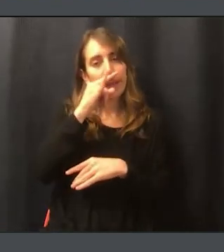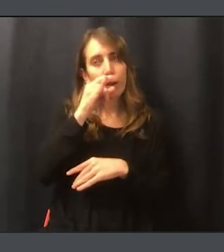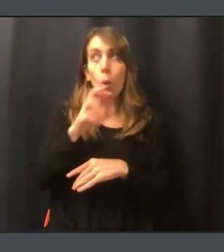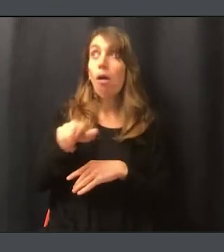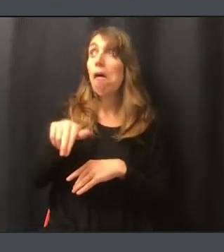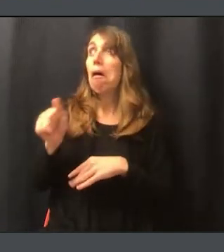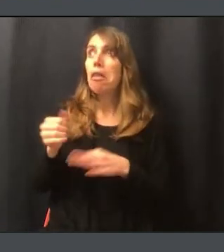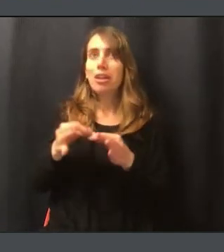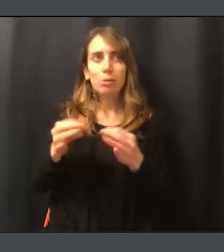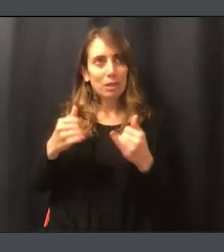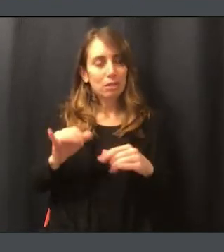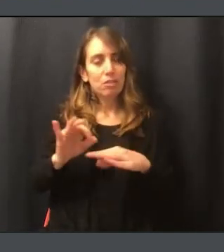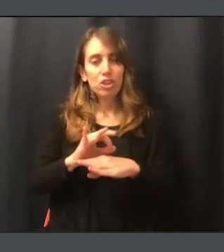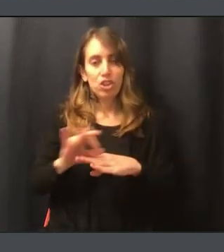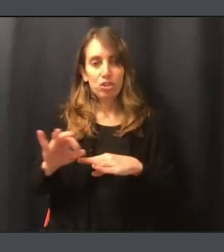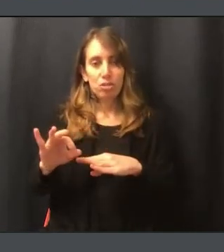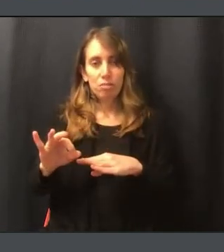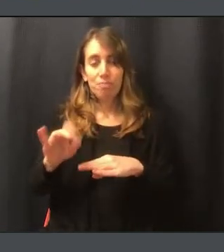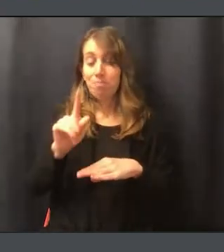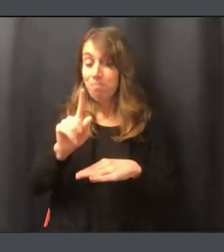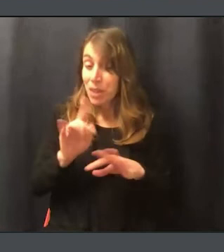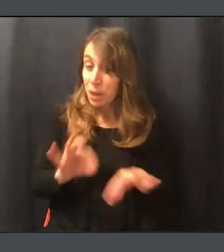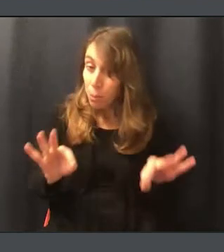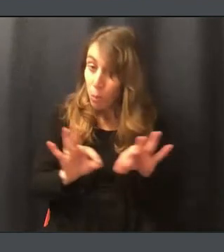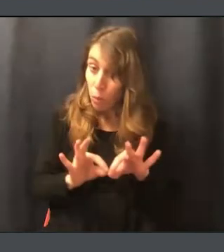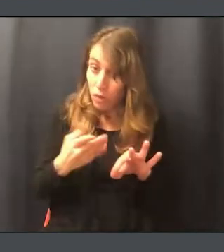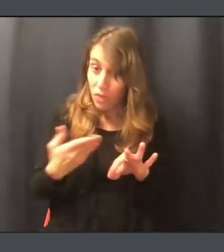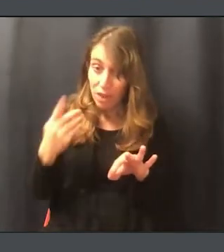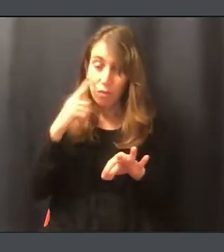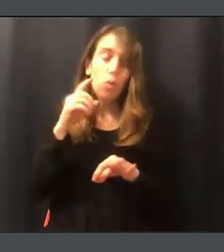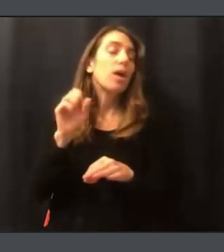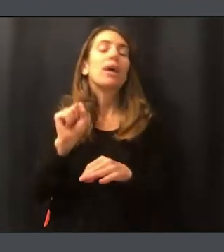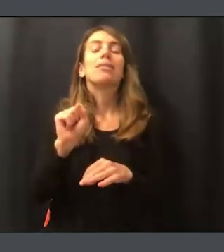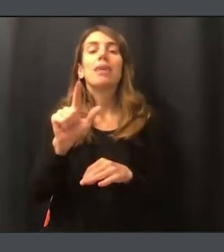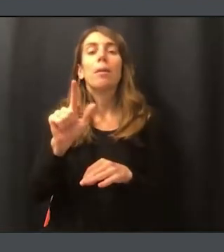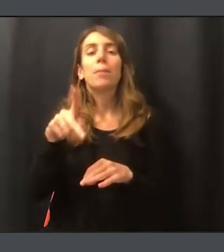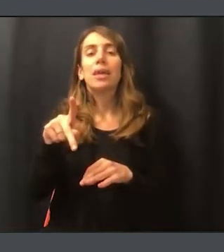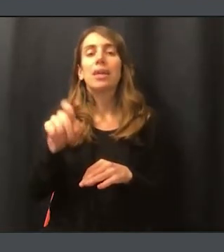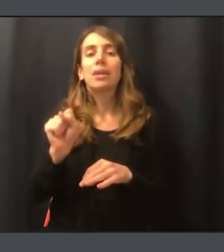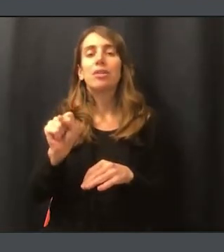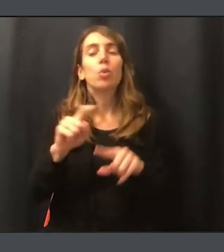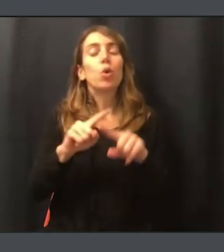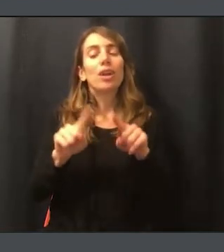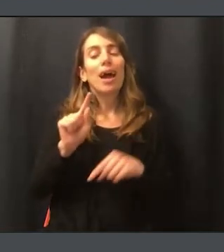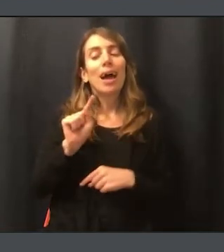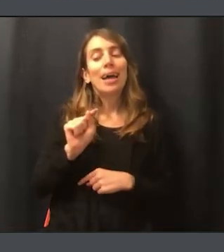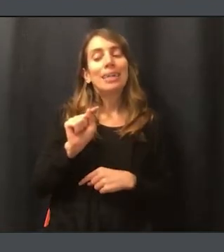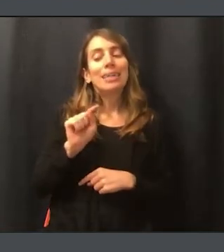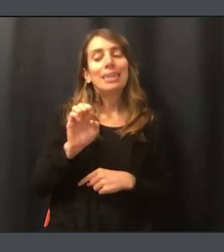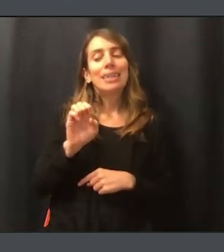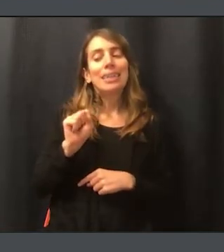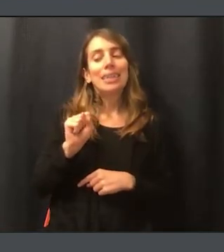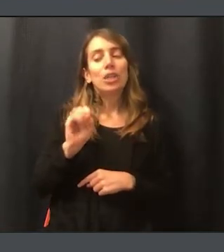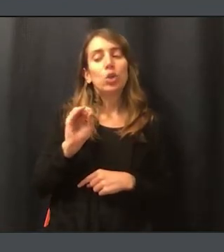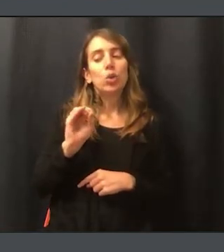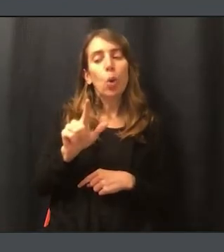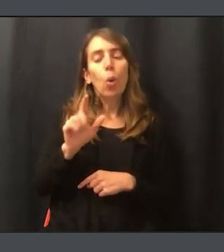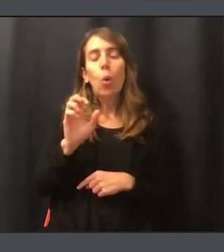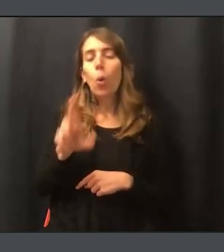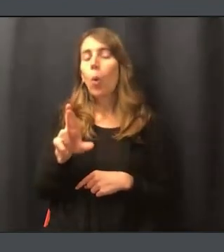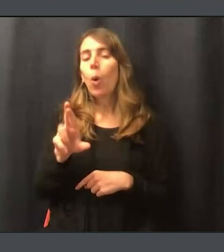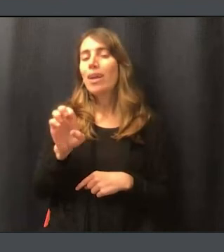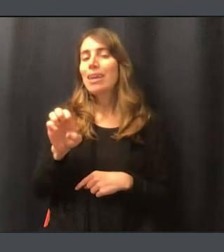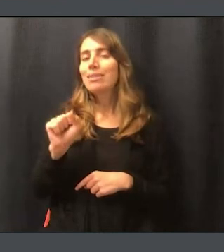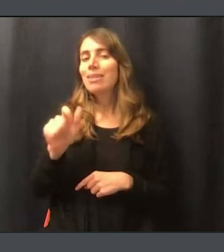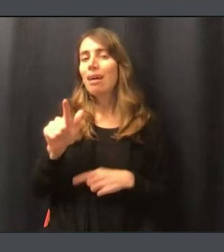important thing for SLPs, we are not ESL teachers, we're not TESOL teachers, unless if we have training in that area. So it's